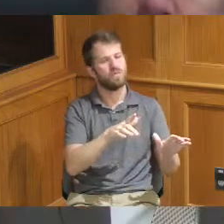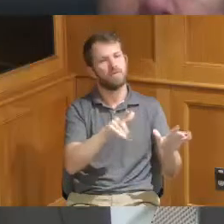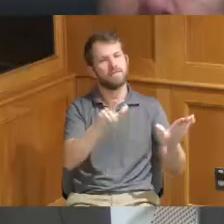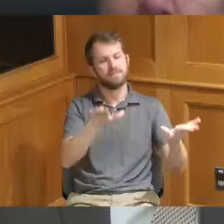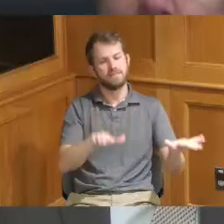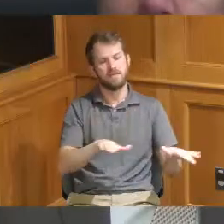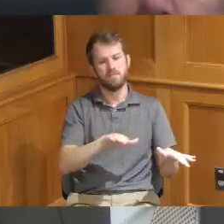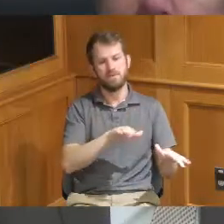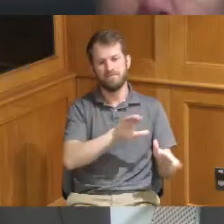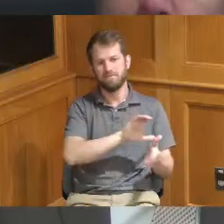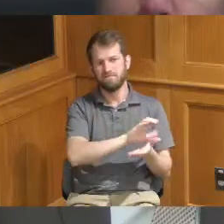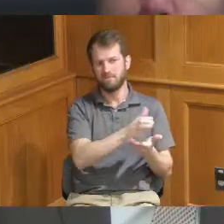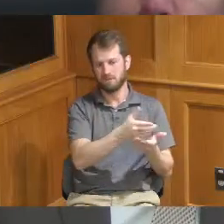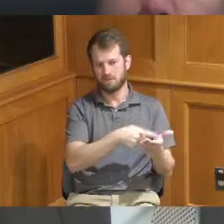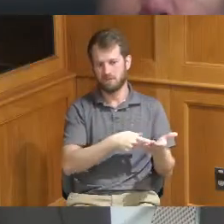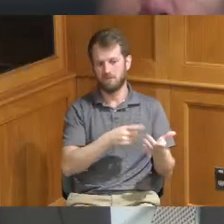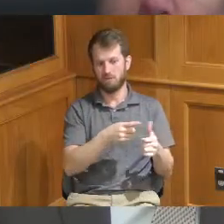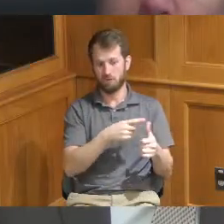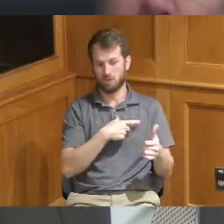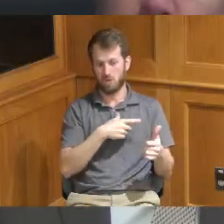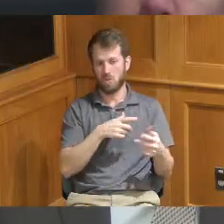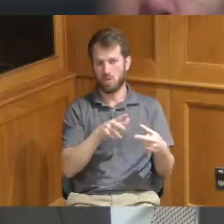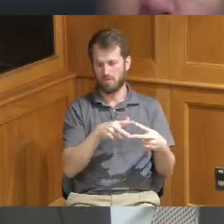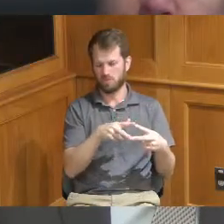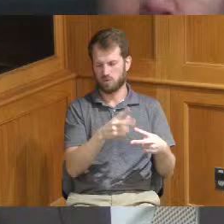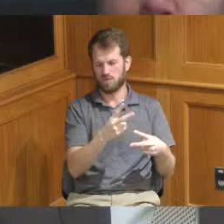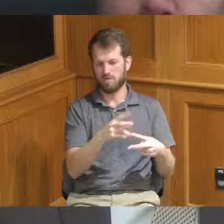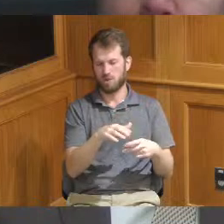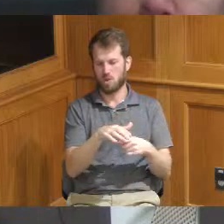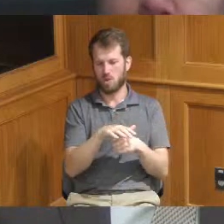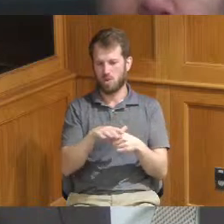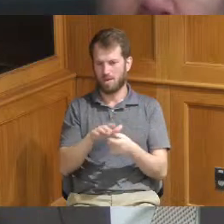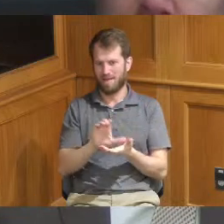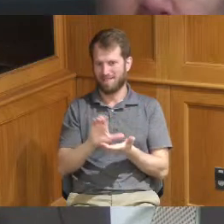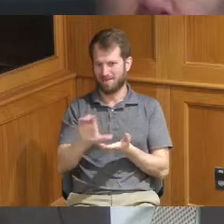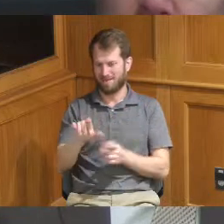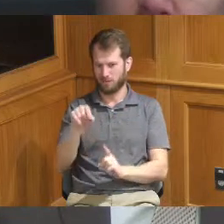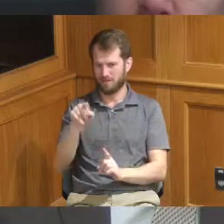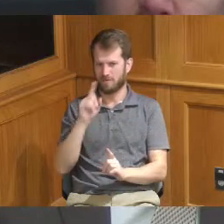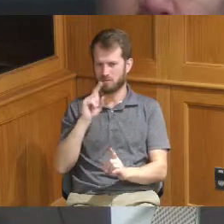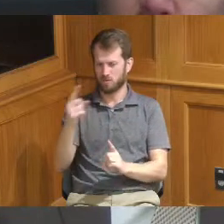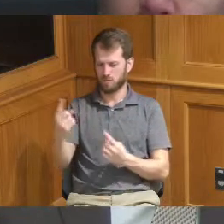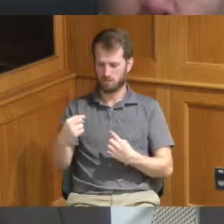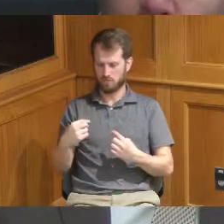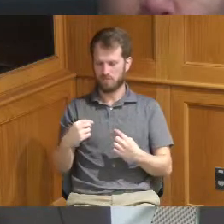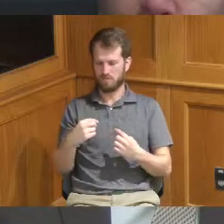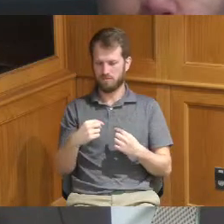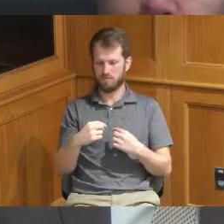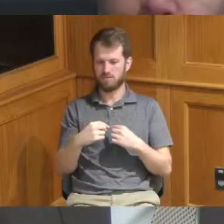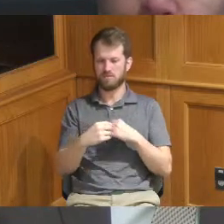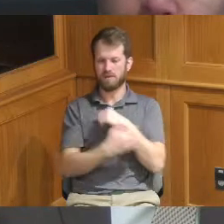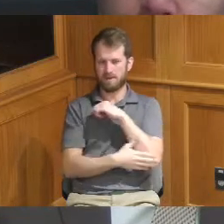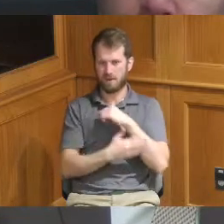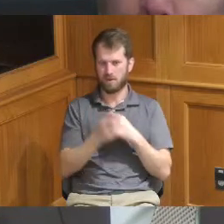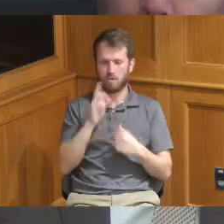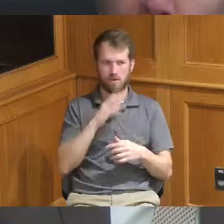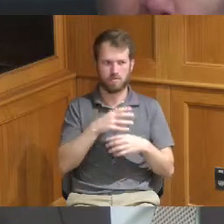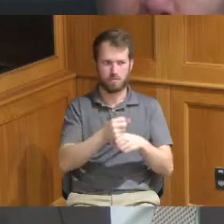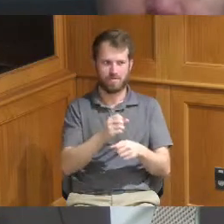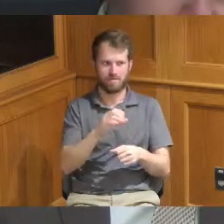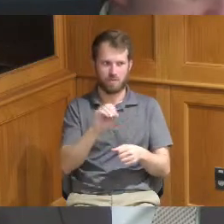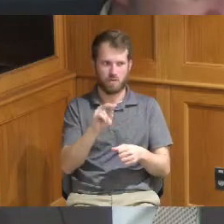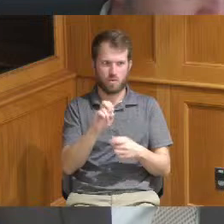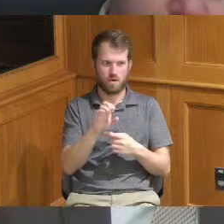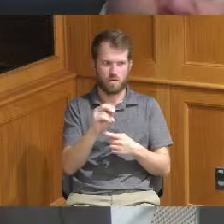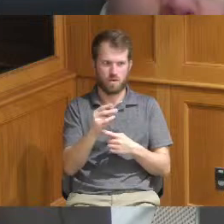funds. One is this local allocation that came directly to the county. I'll give a brief update on the One Ohio Foundation since we're on it.